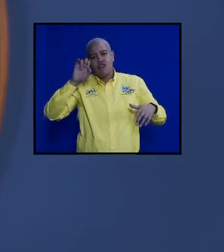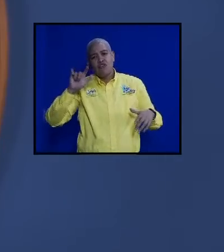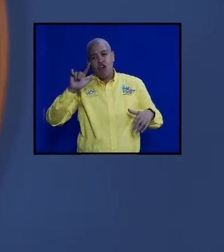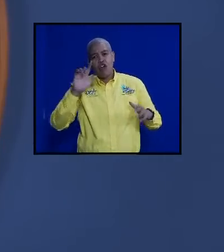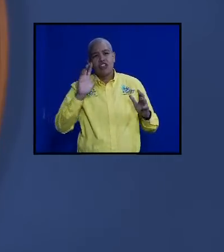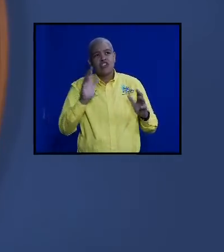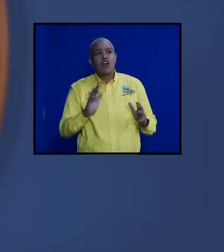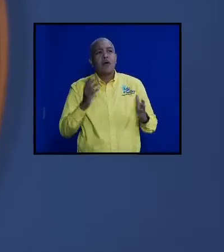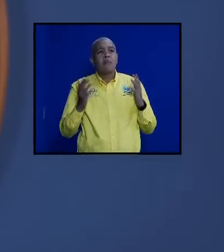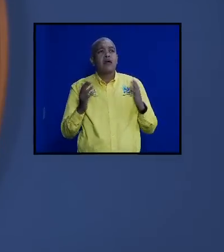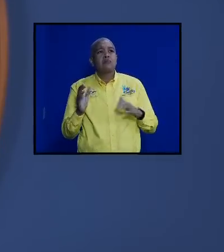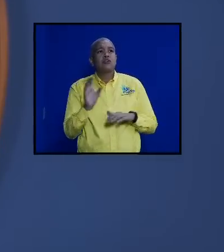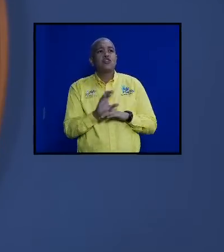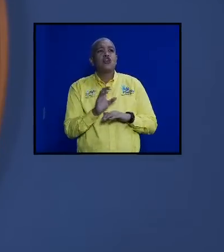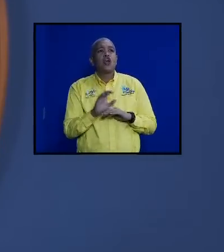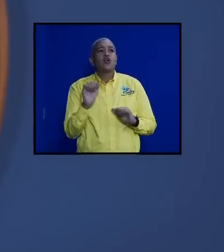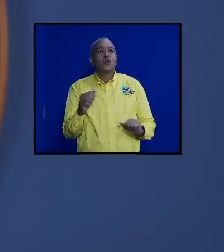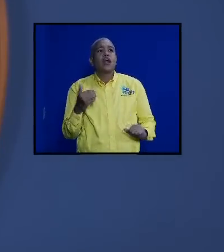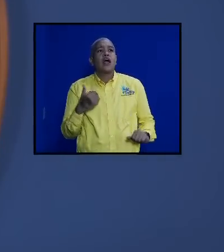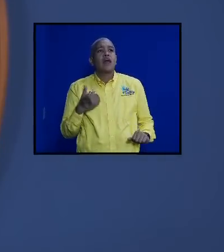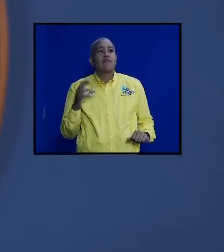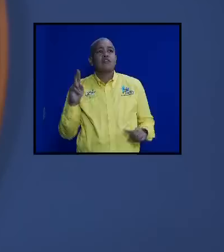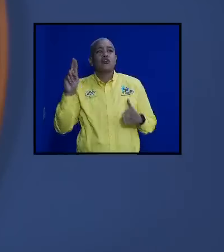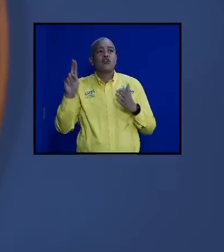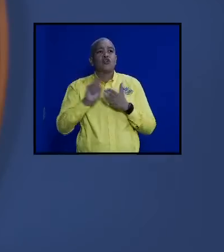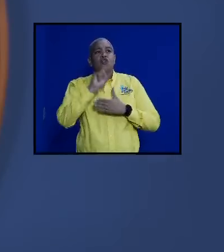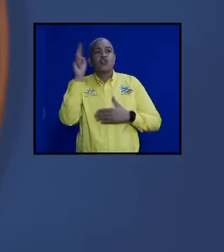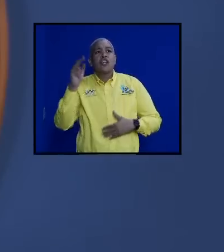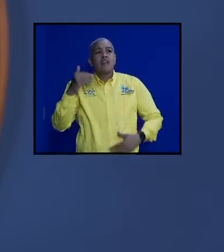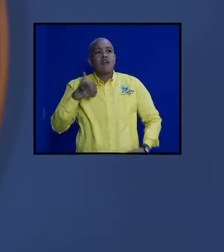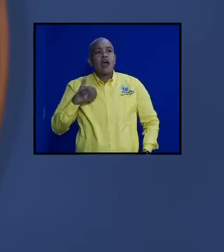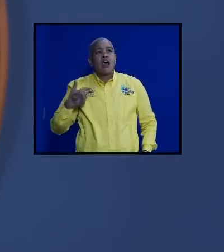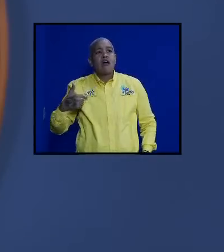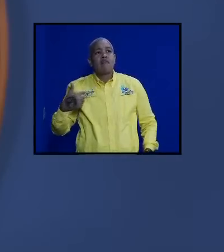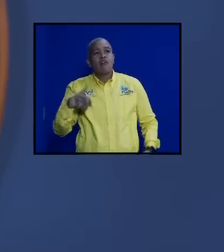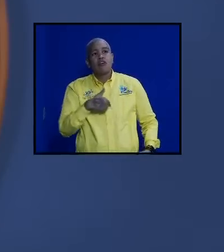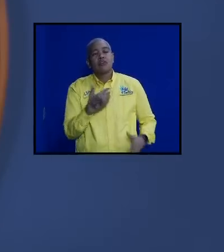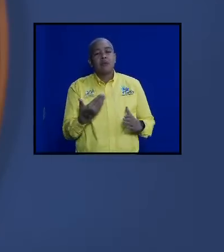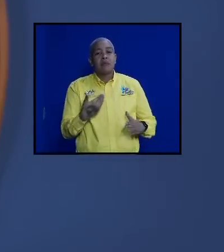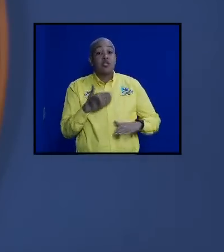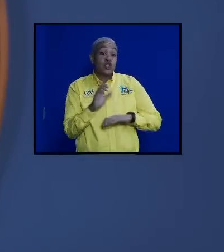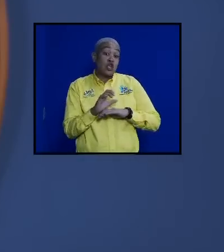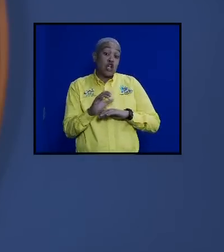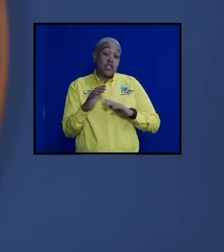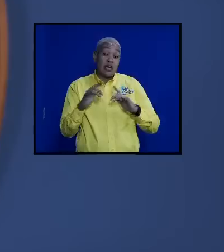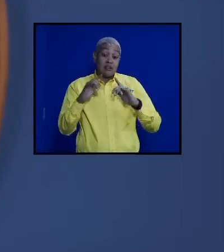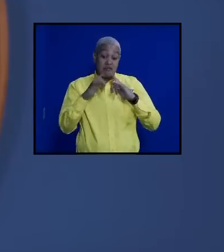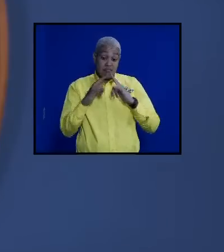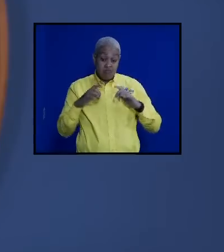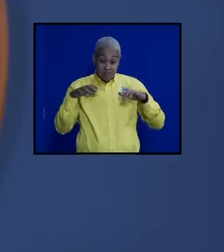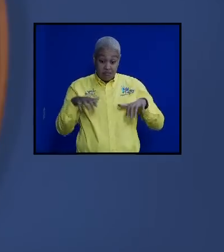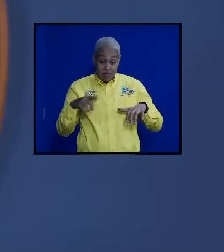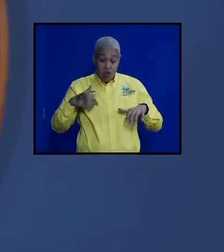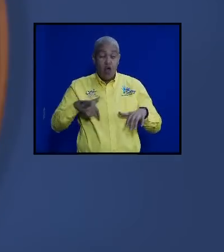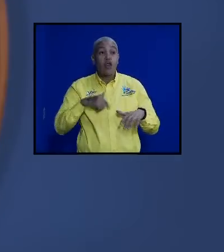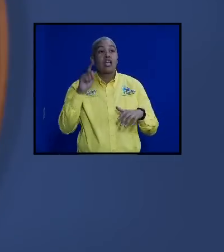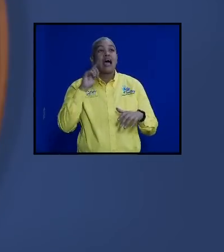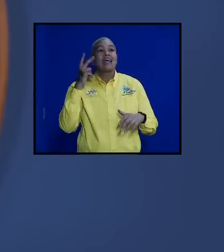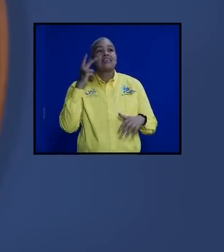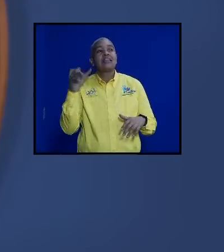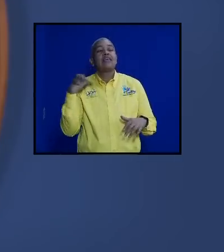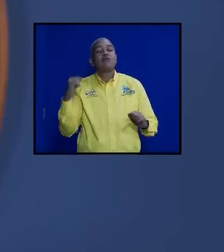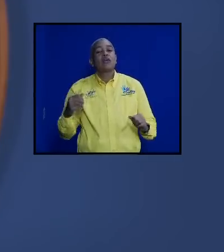the church could host, the university hosted us, the church could host us and see if we can broker